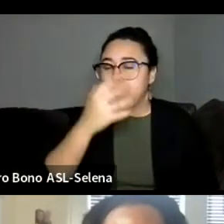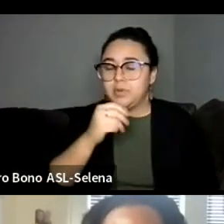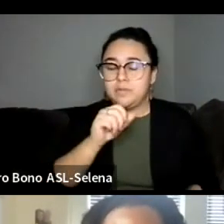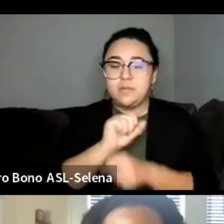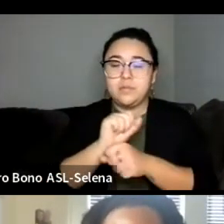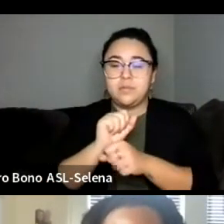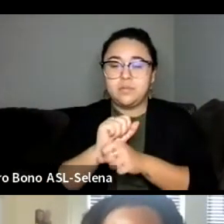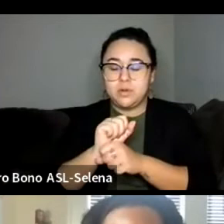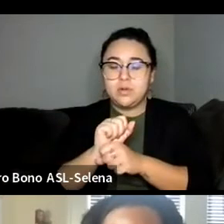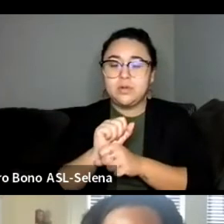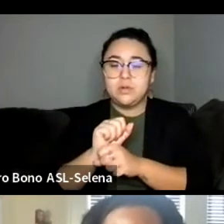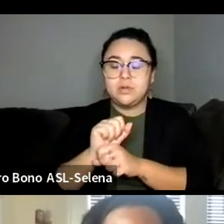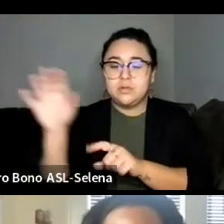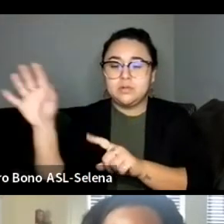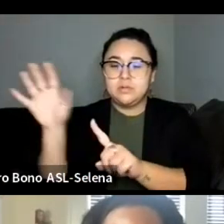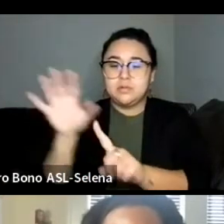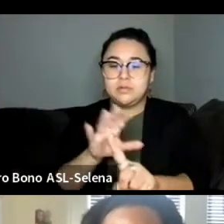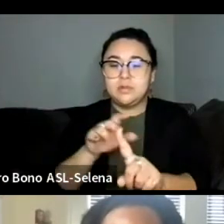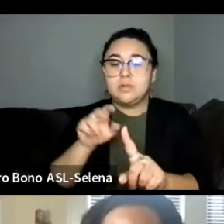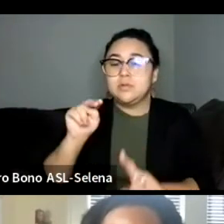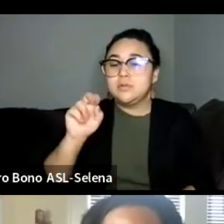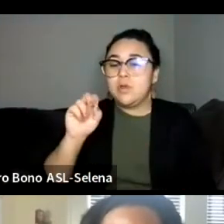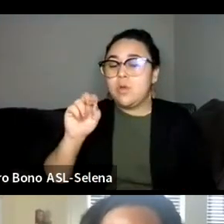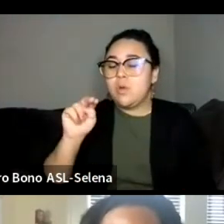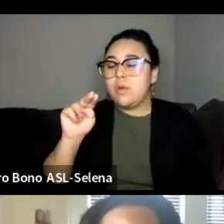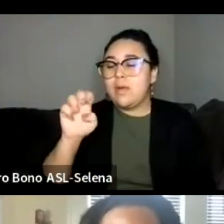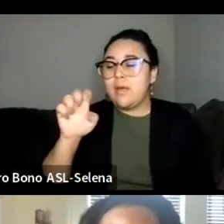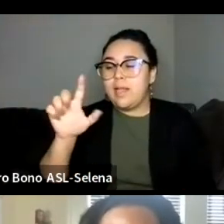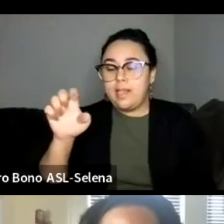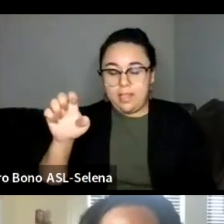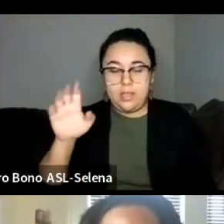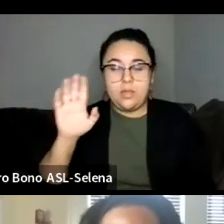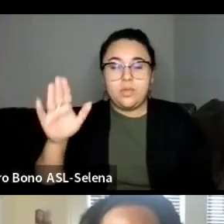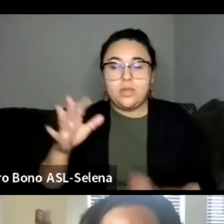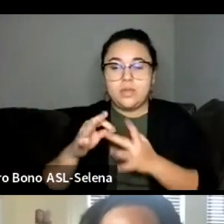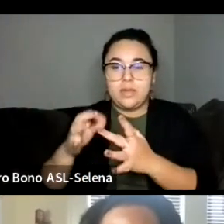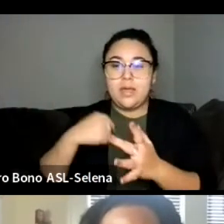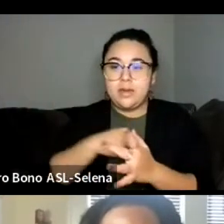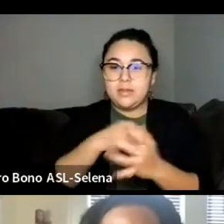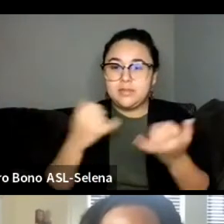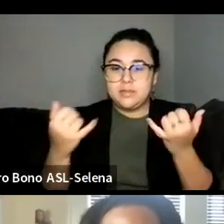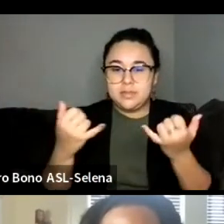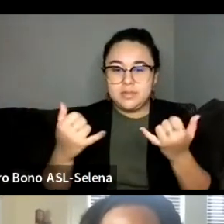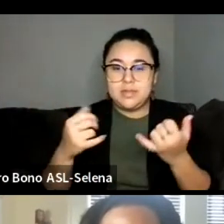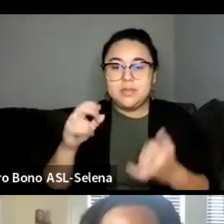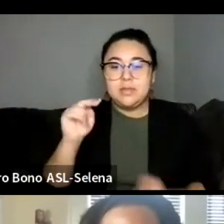so that she can guide us in this conversation today. Noelle Diane Johnson is a